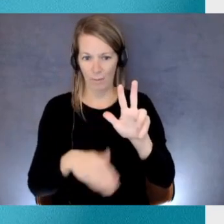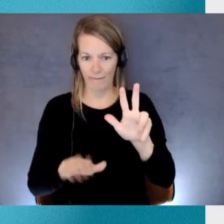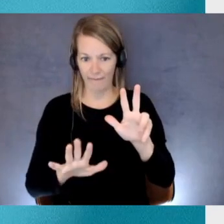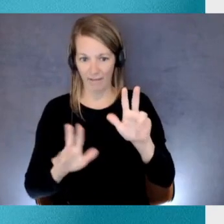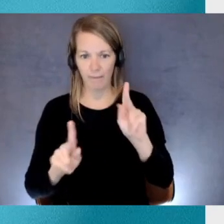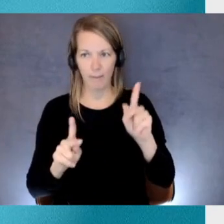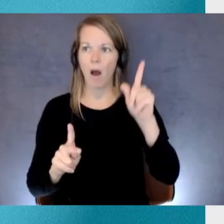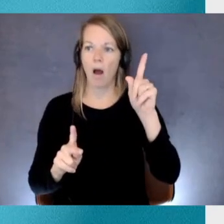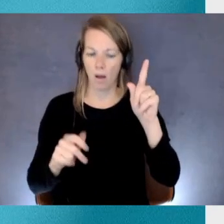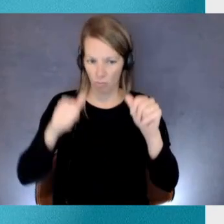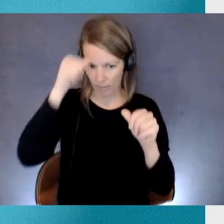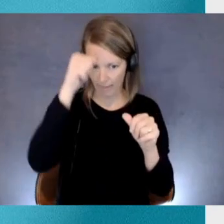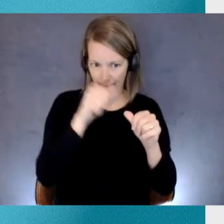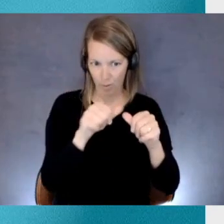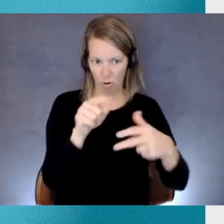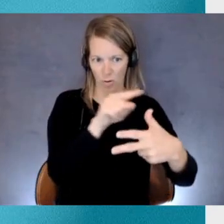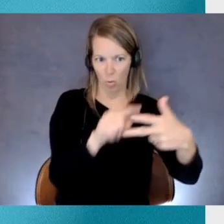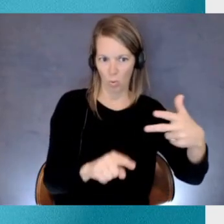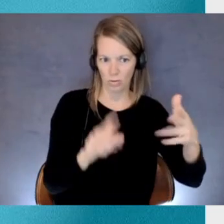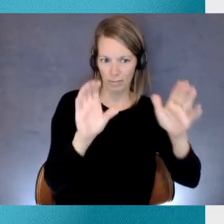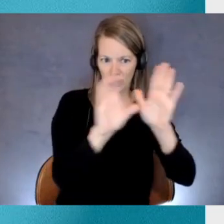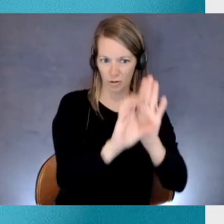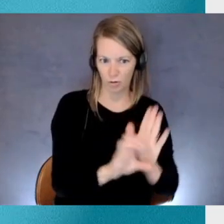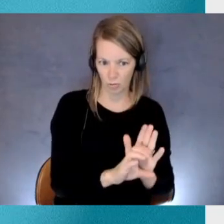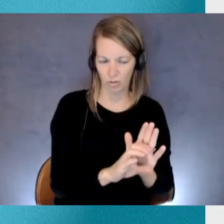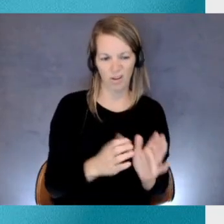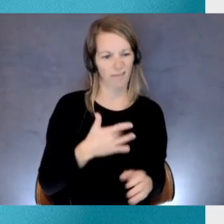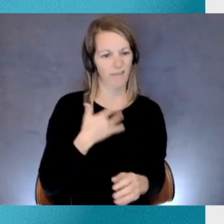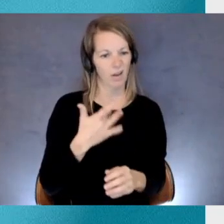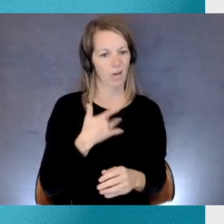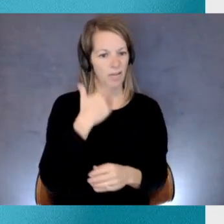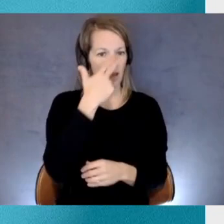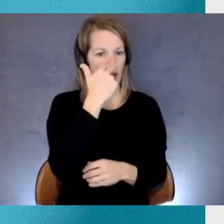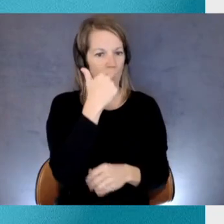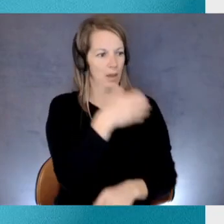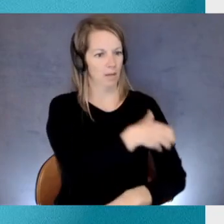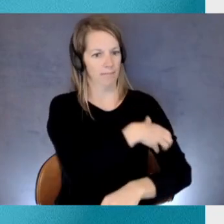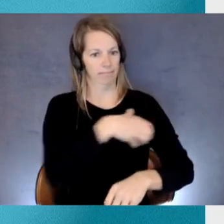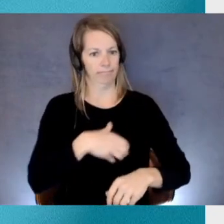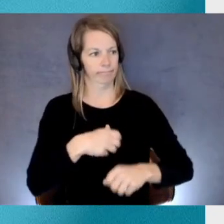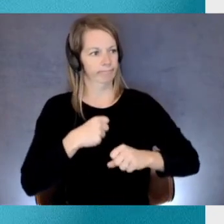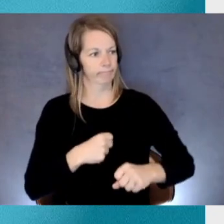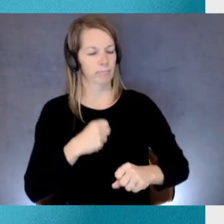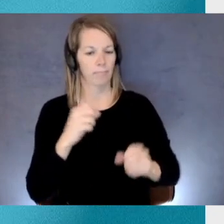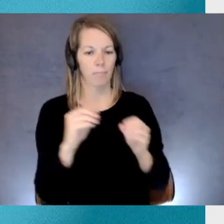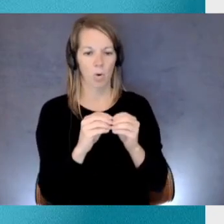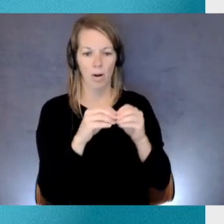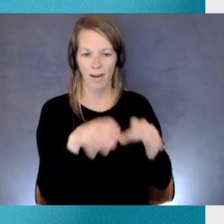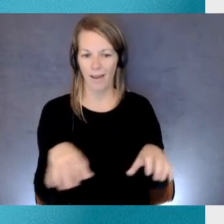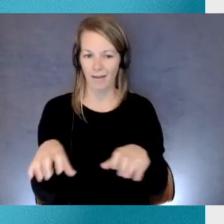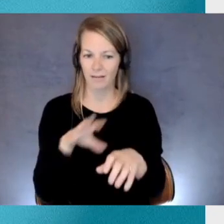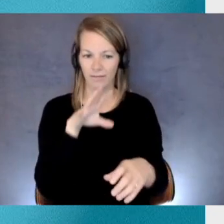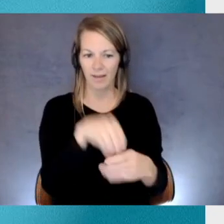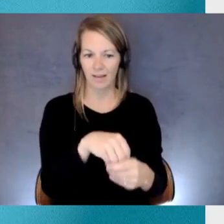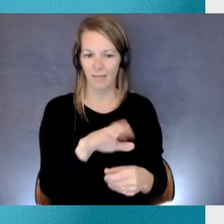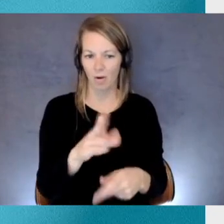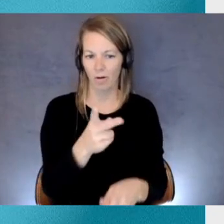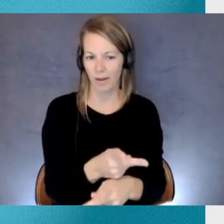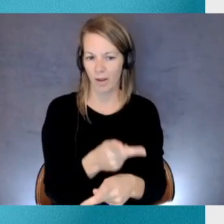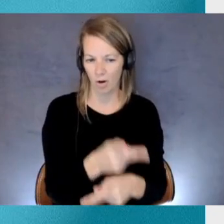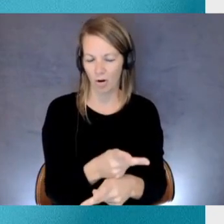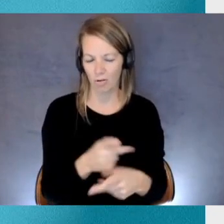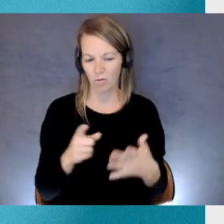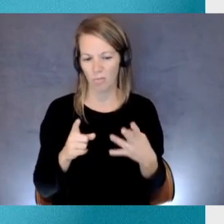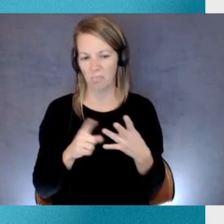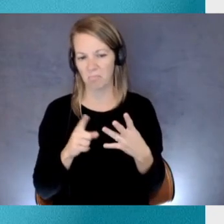remember one of those 3 things. And they actually felt the comic did empower them to be more active in their care. So that's one of the ways I mentioned earlier